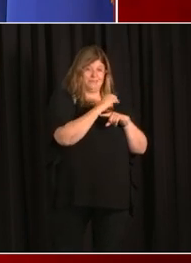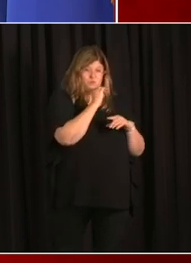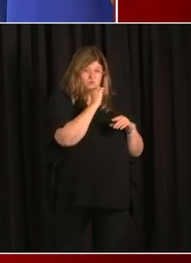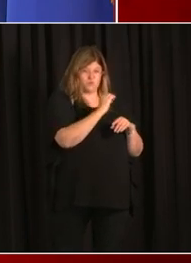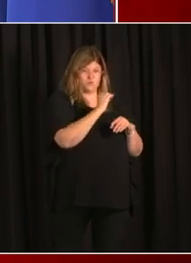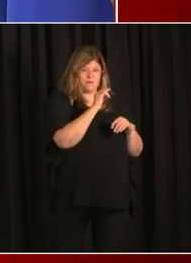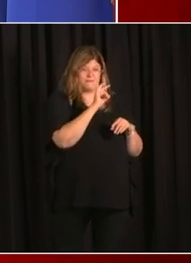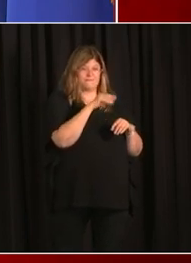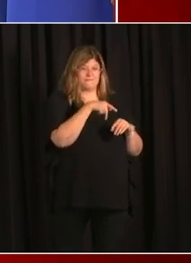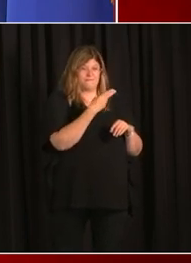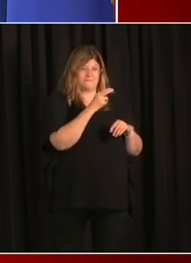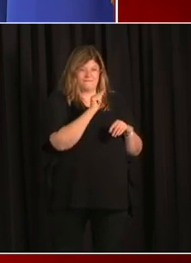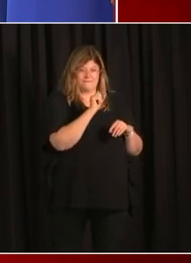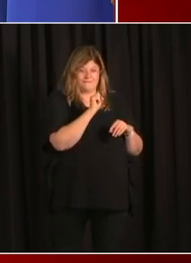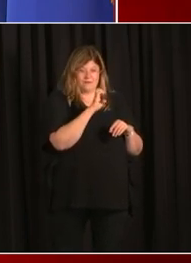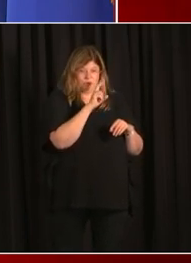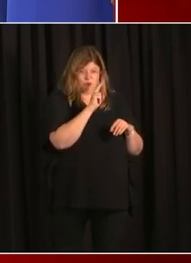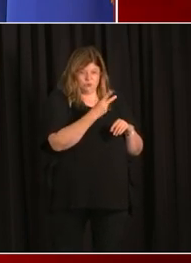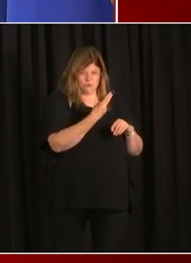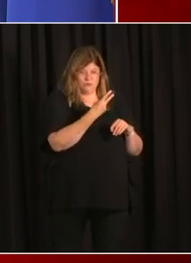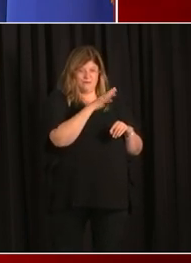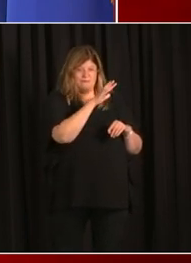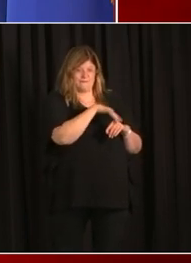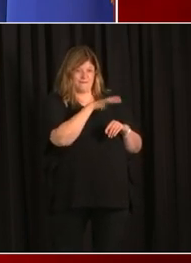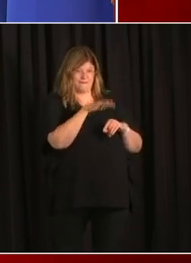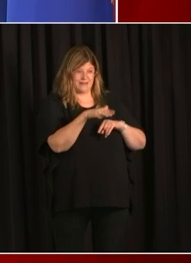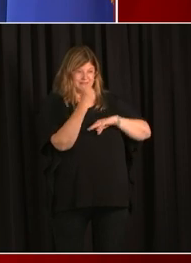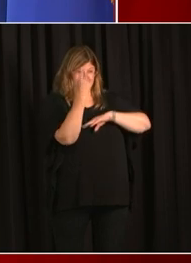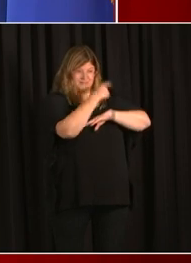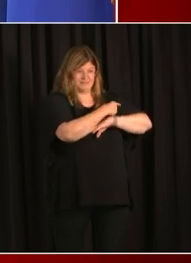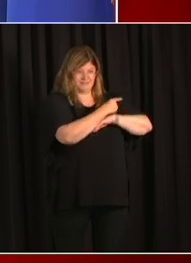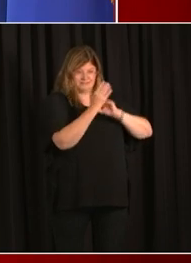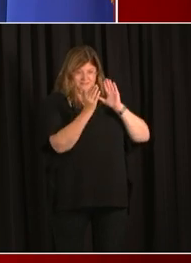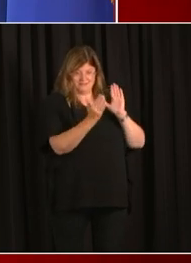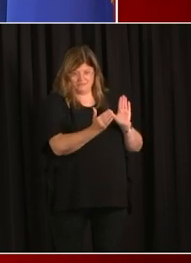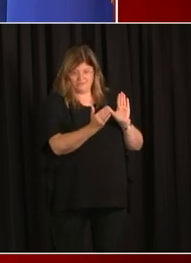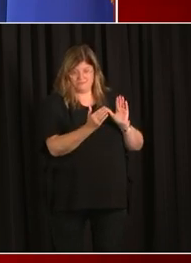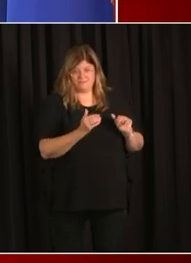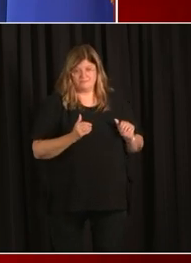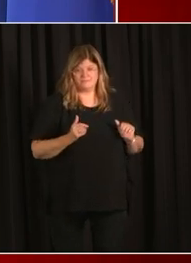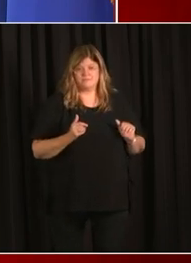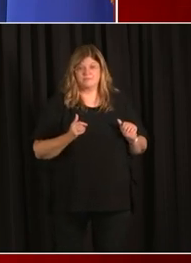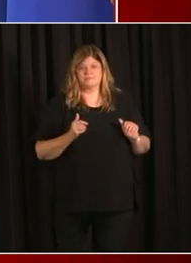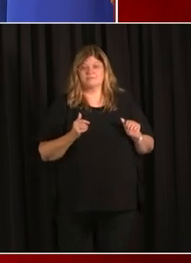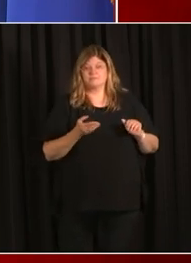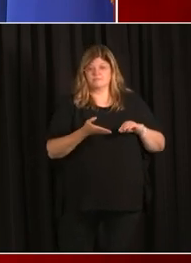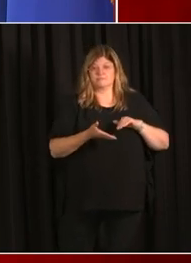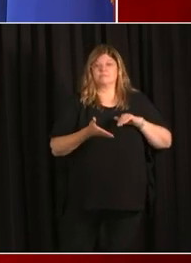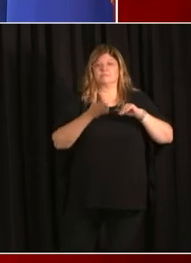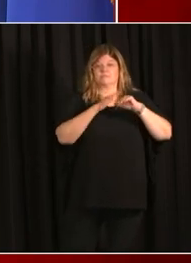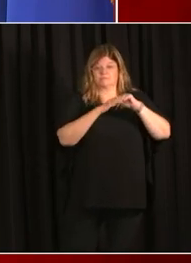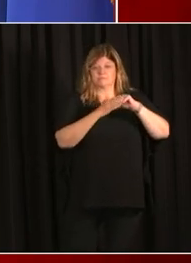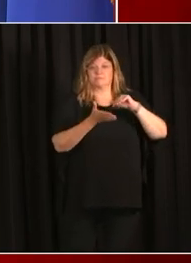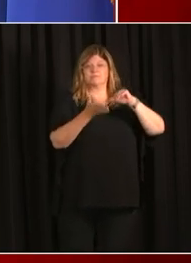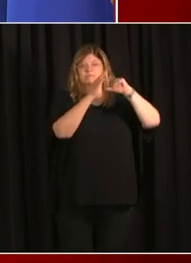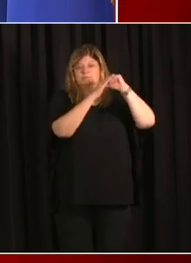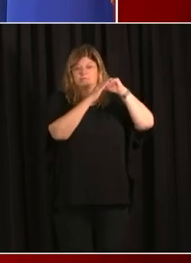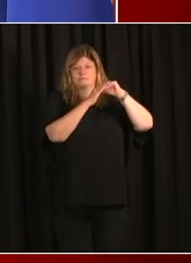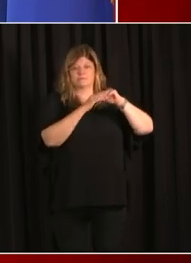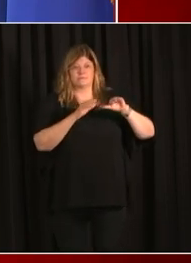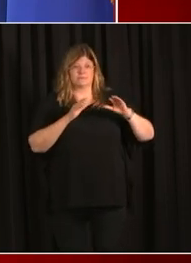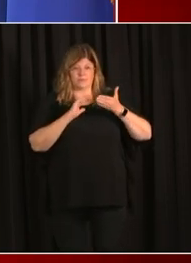we've experienced 55 days of where there had been days of increased community spread. Right.